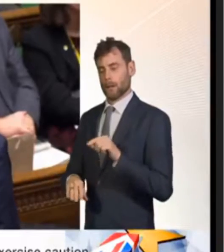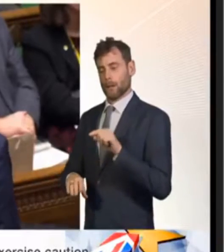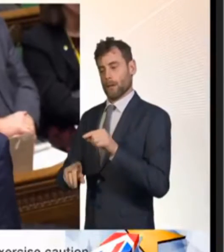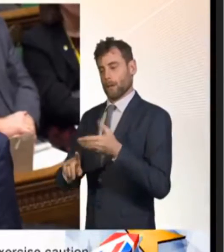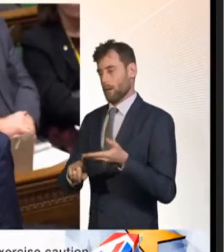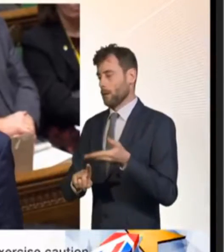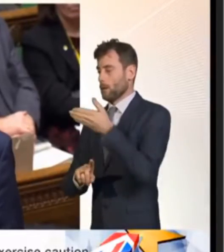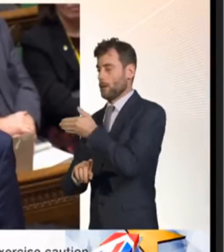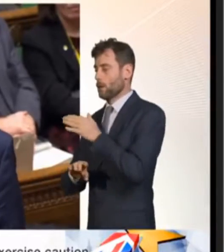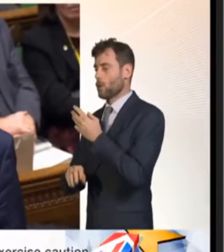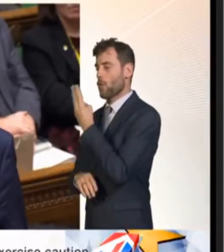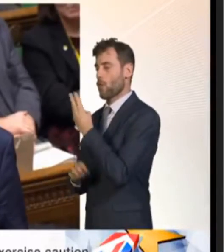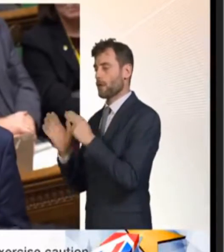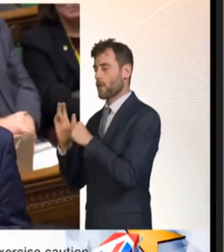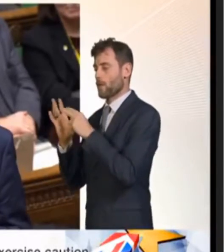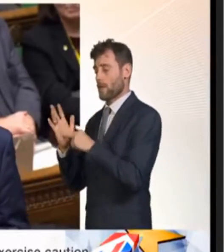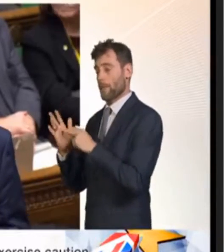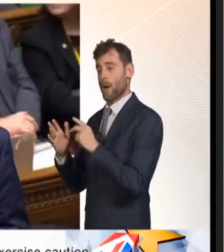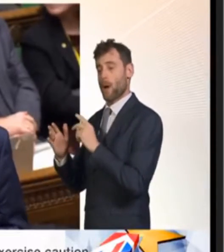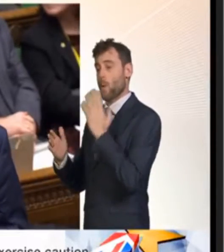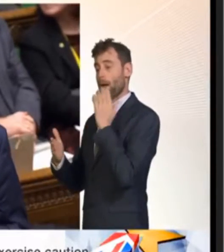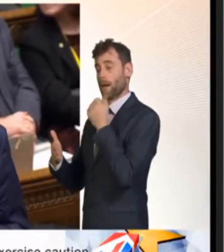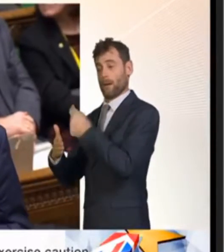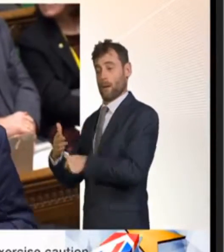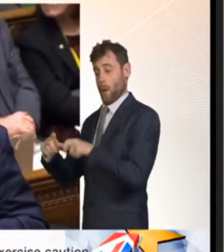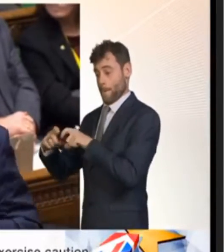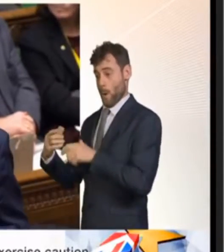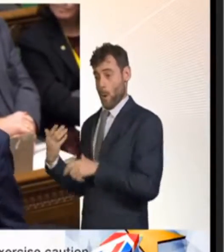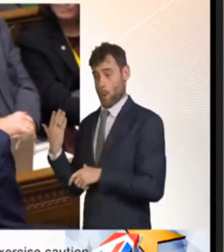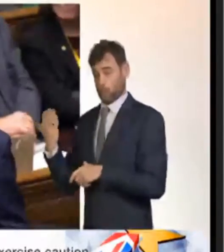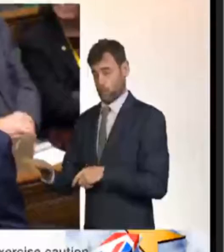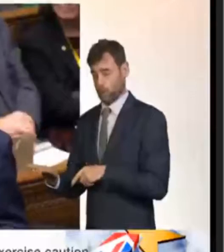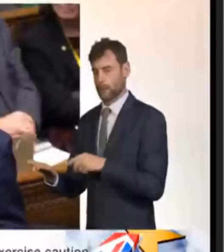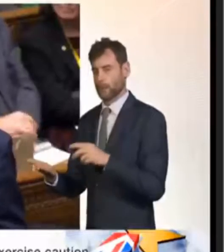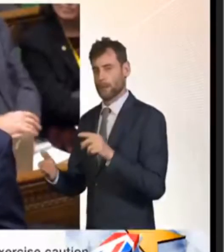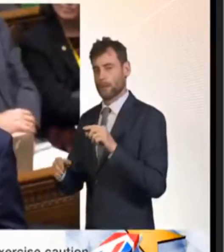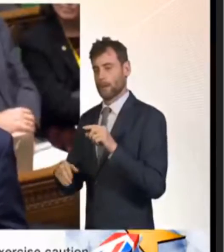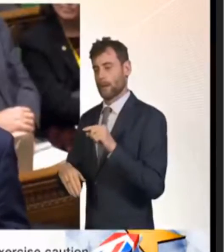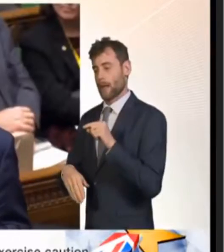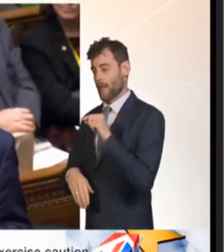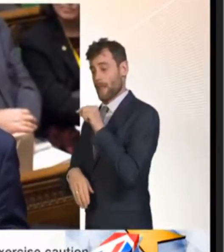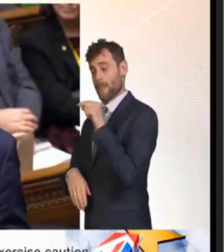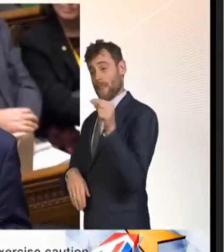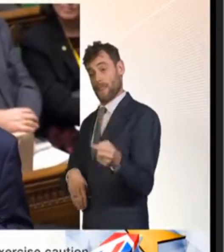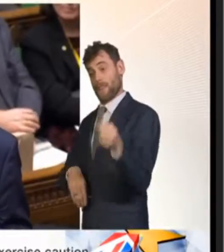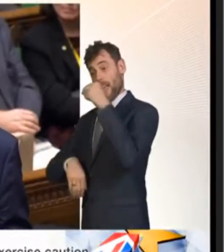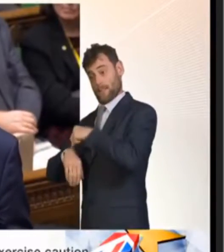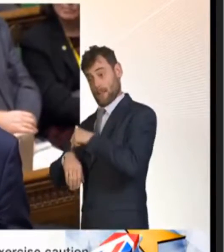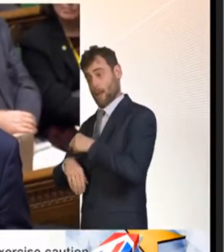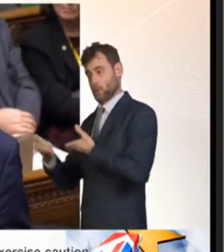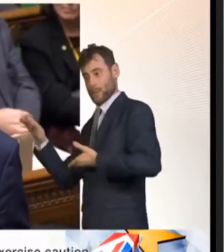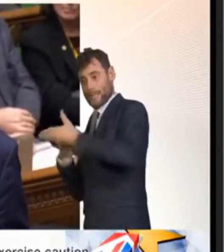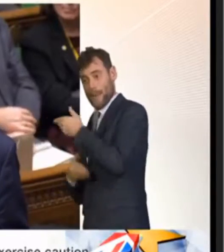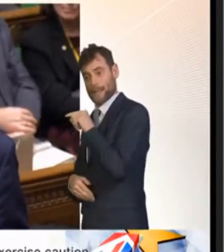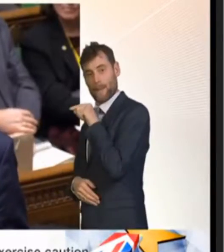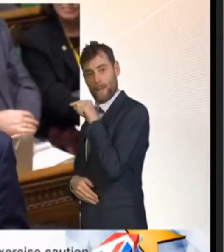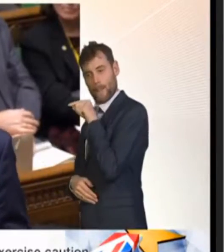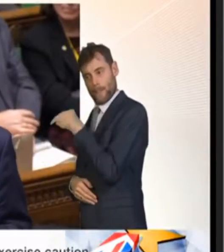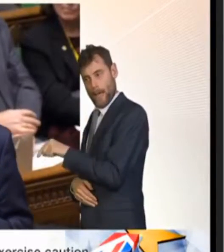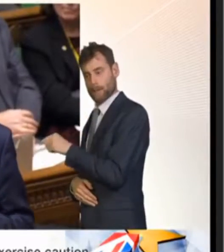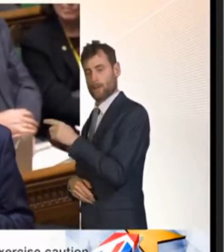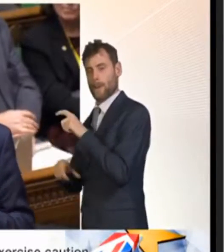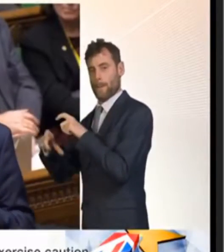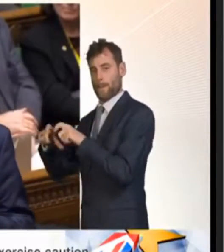on the 13th of November, because astonishingly enough, the time for debate on those questions was the 13th of